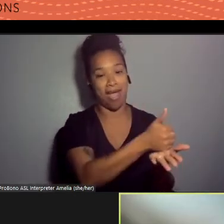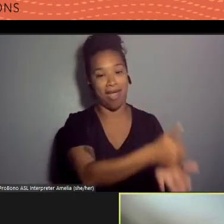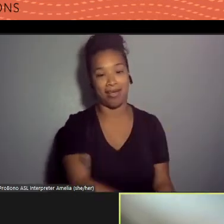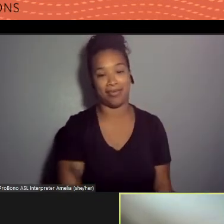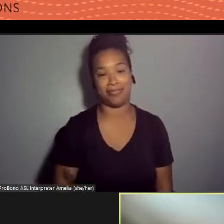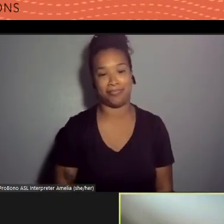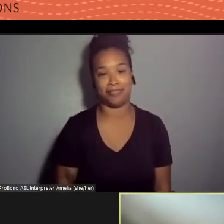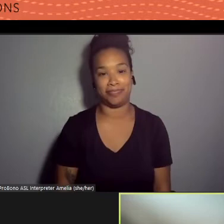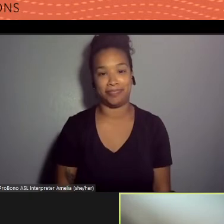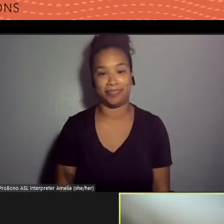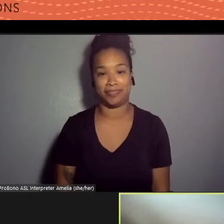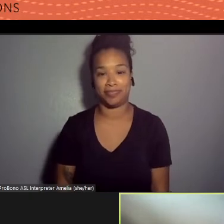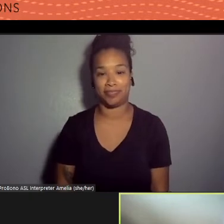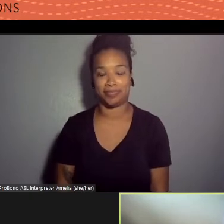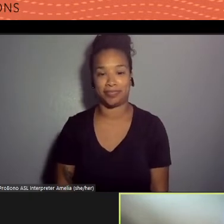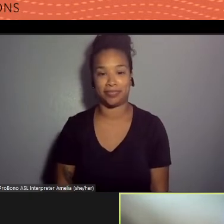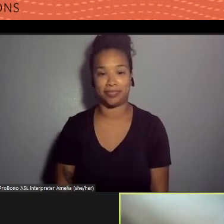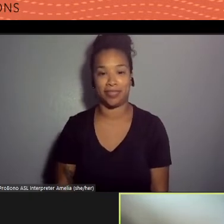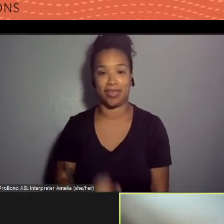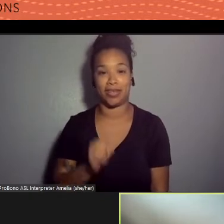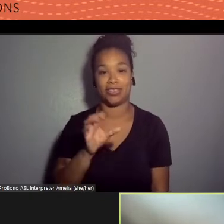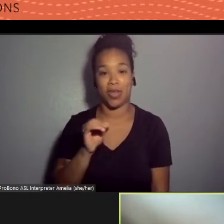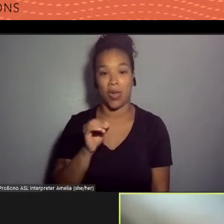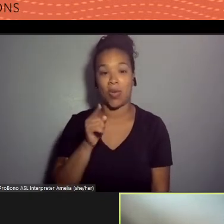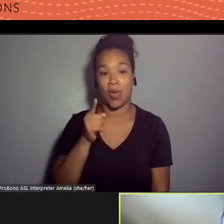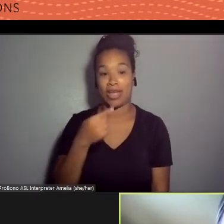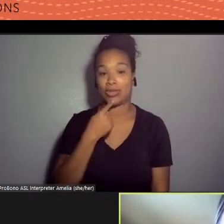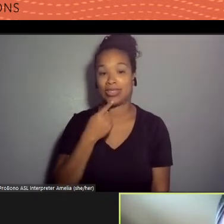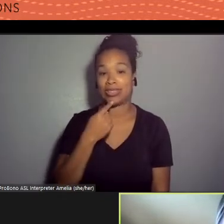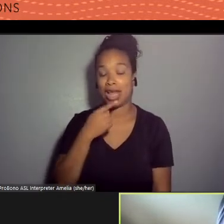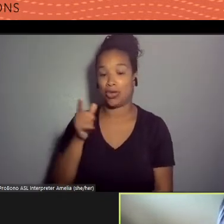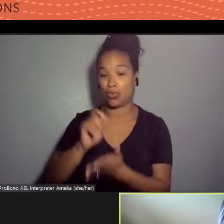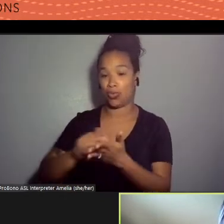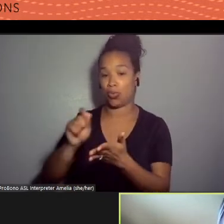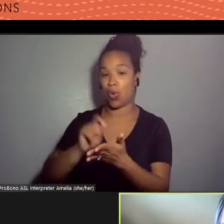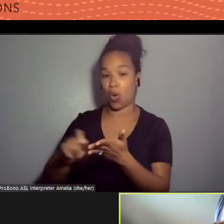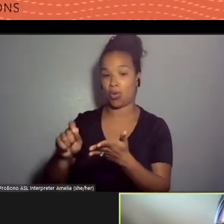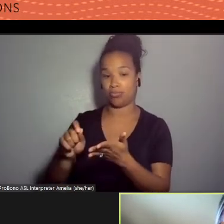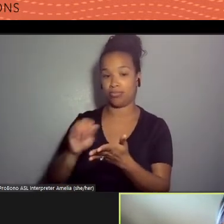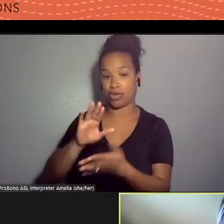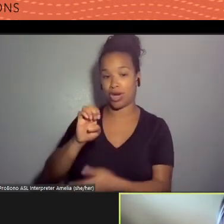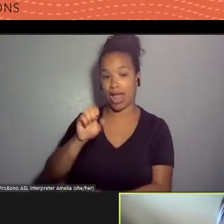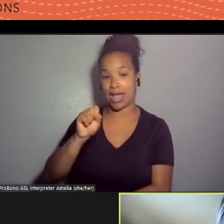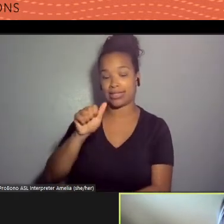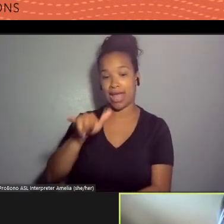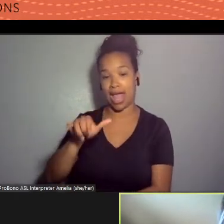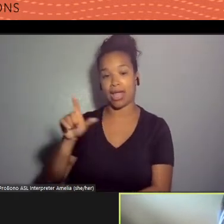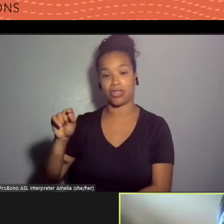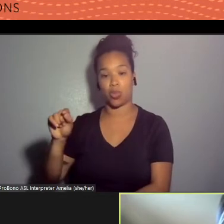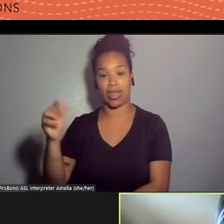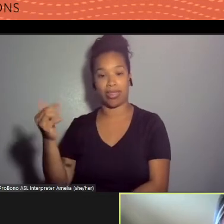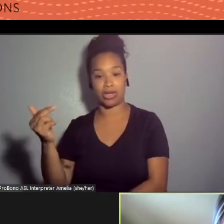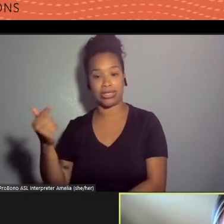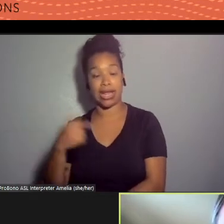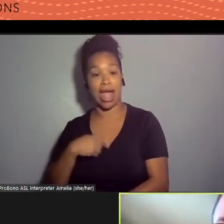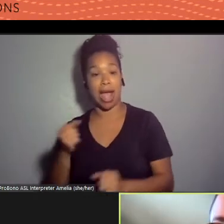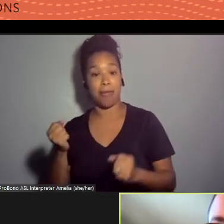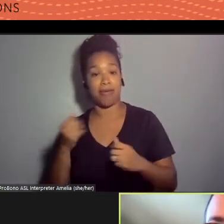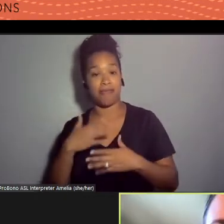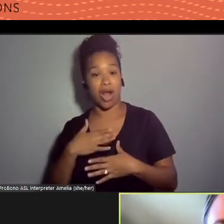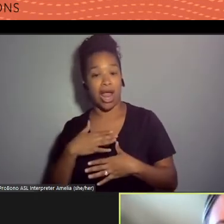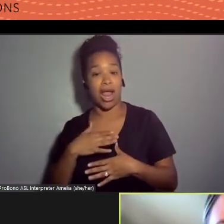So, as you shared at the top, you wrote this piece in 2013. And I'm afraid that your appeal is